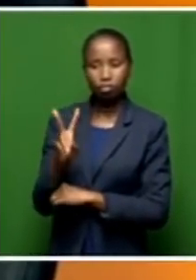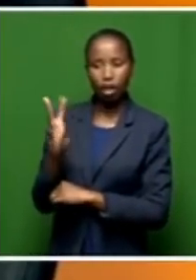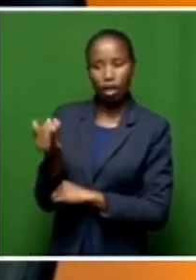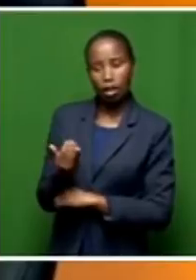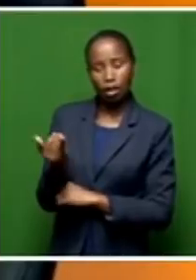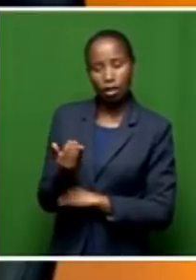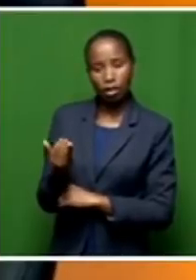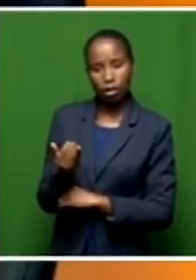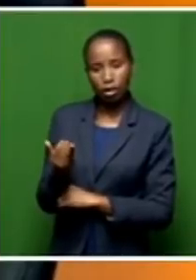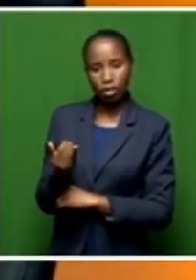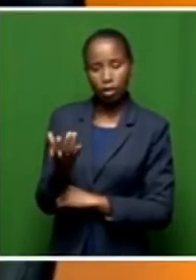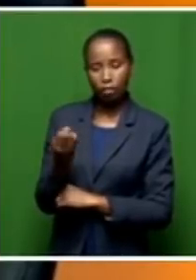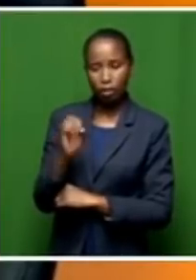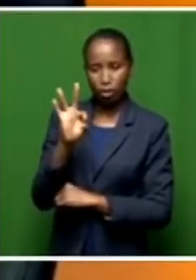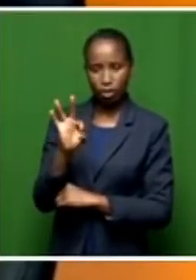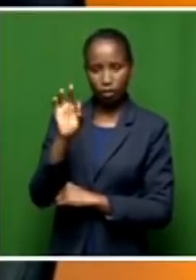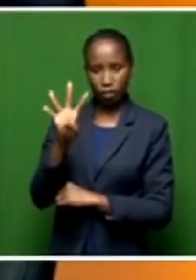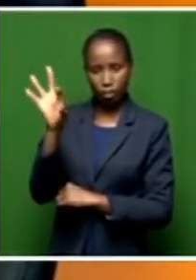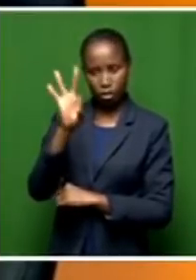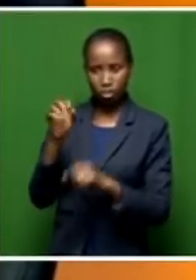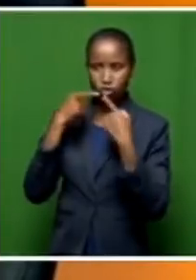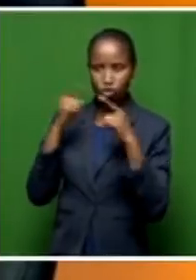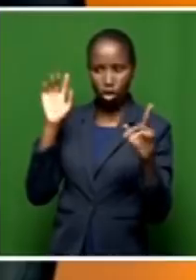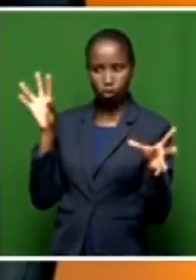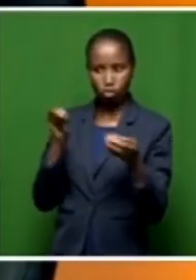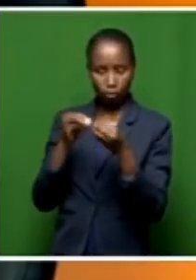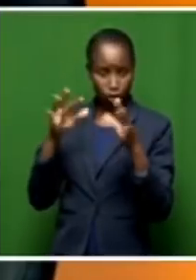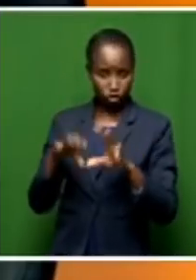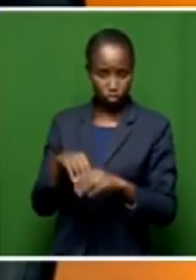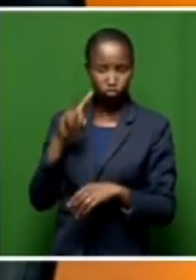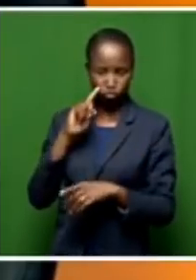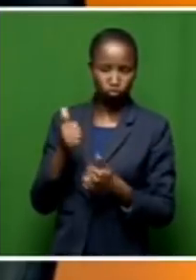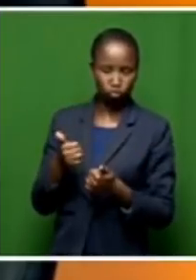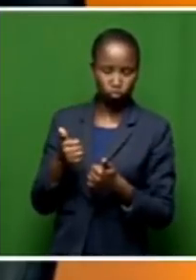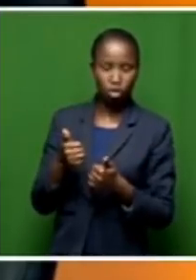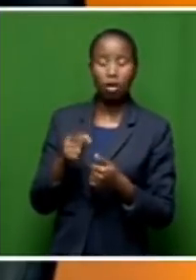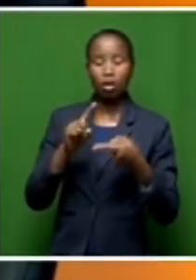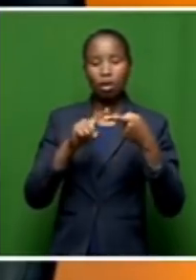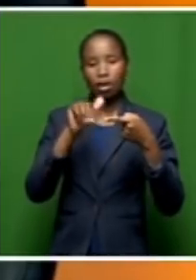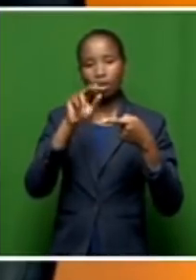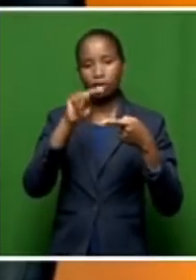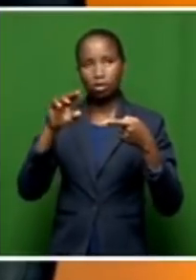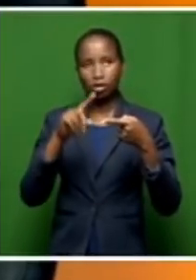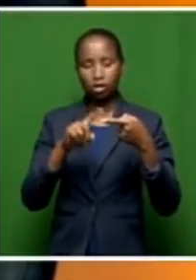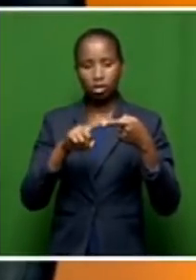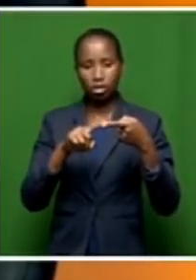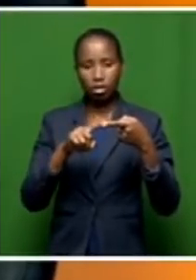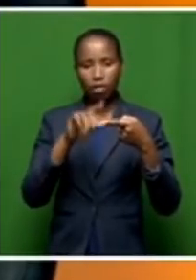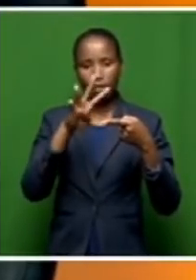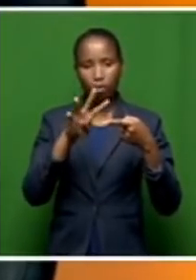declared. So that's quite good. For ANC, it's 49.2%.